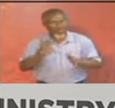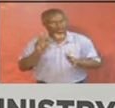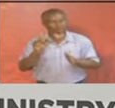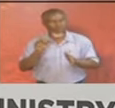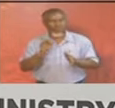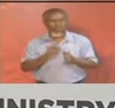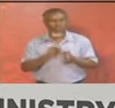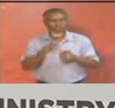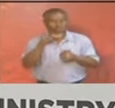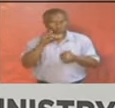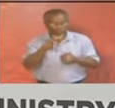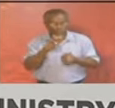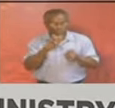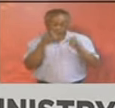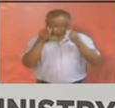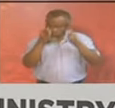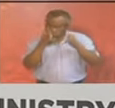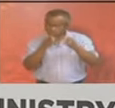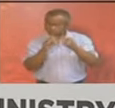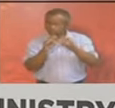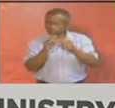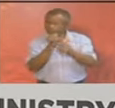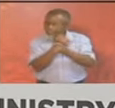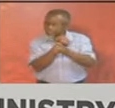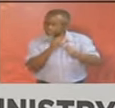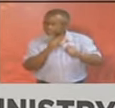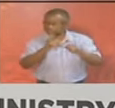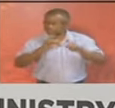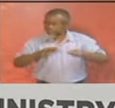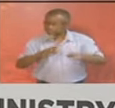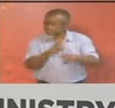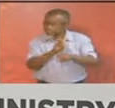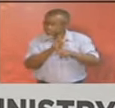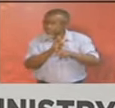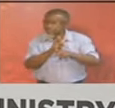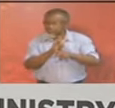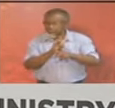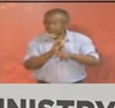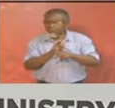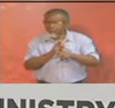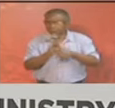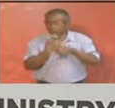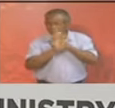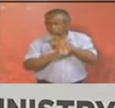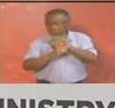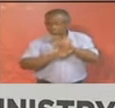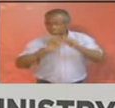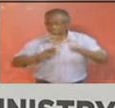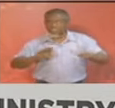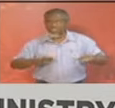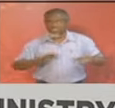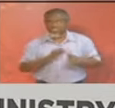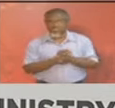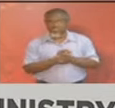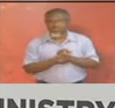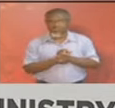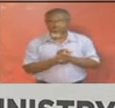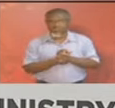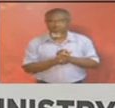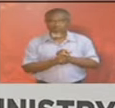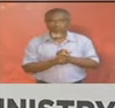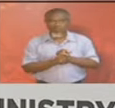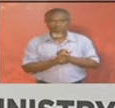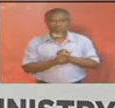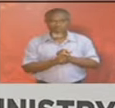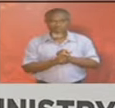our children, and certainly families can do things as a unit, and where possible, these